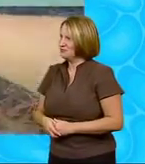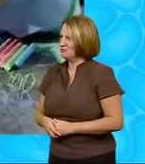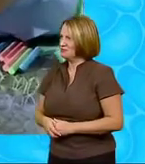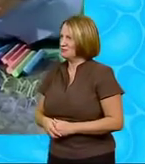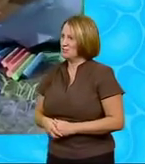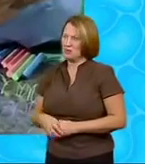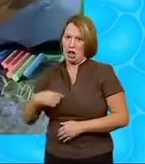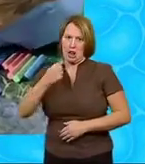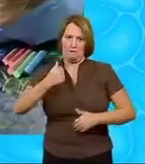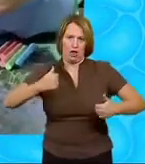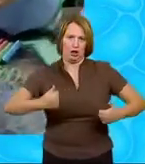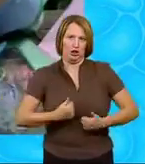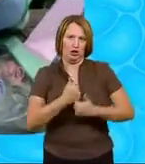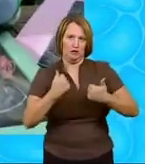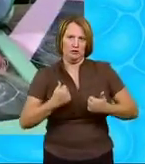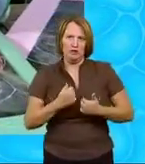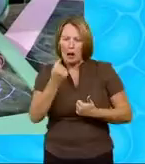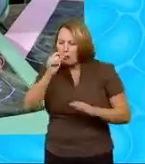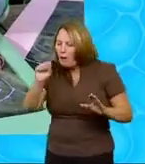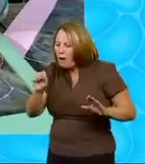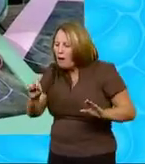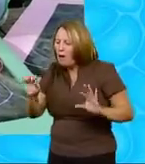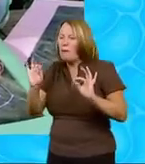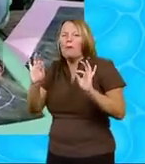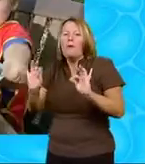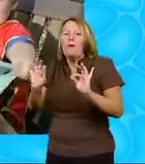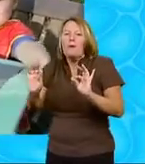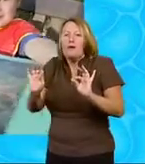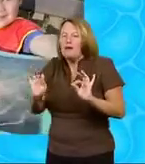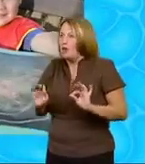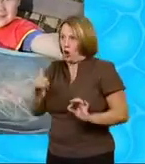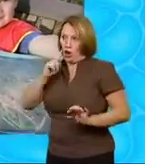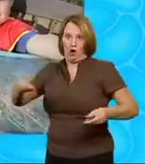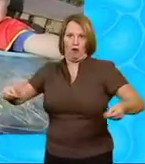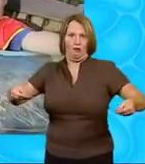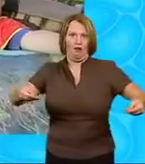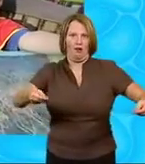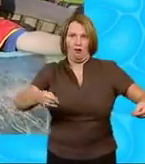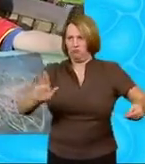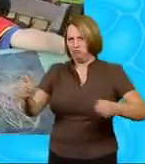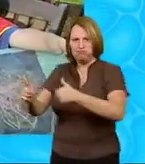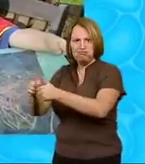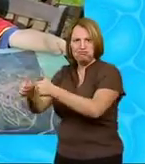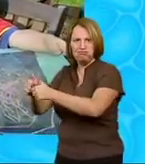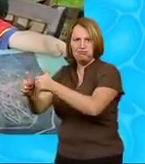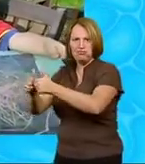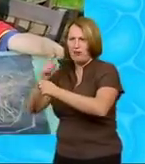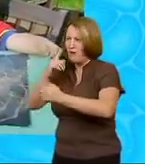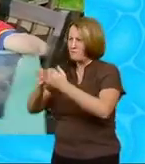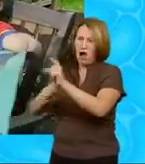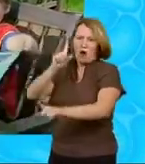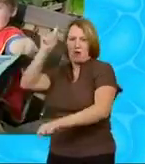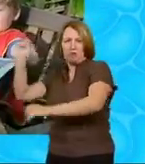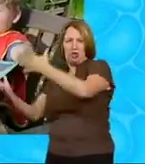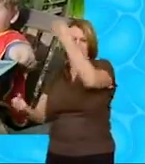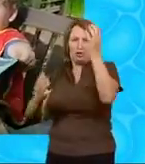I'm nearly finished. Final few touches, just to make it perfect. Look. Well, Sam, that looks to me like loads of fireworks.